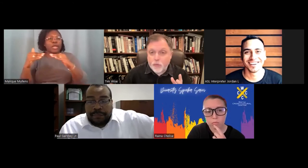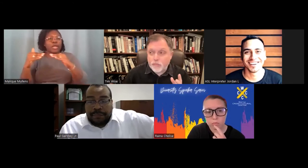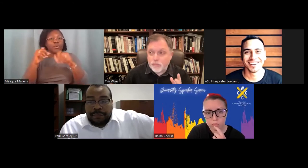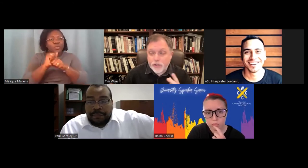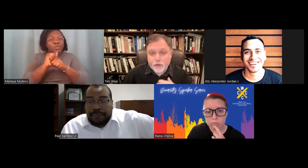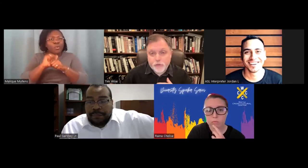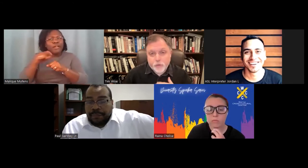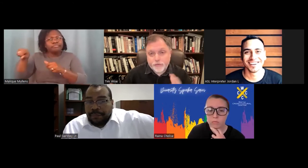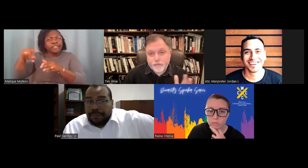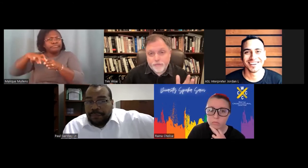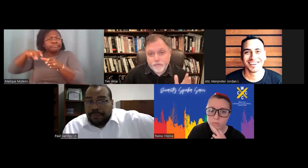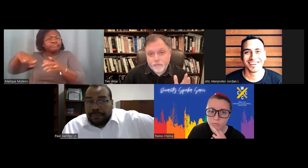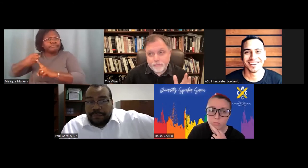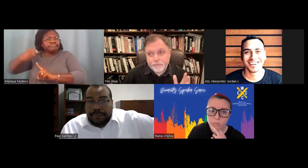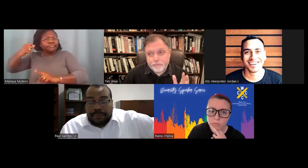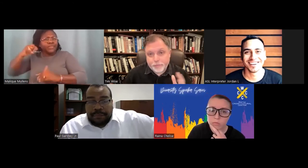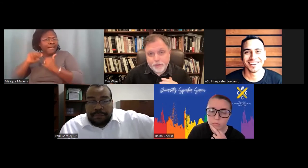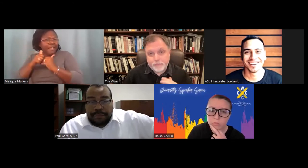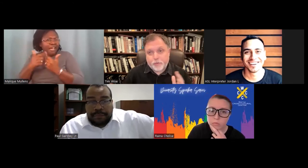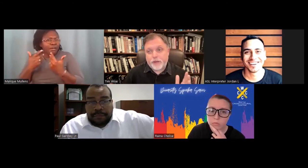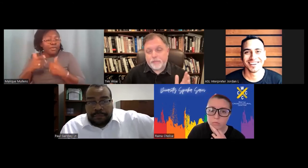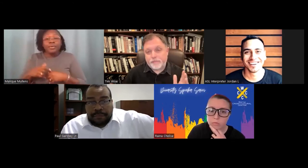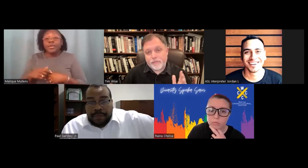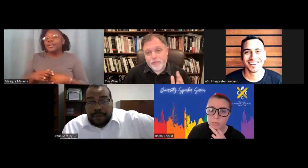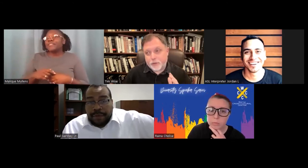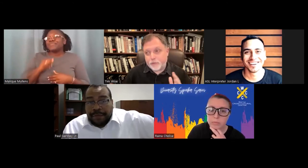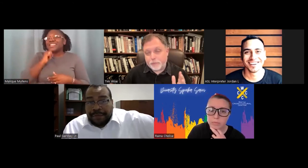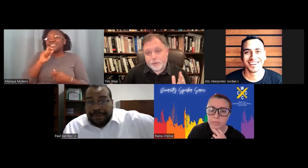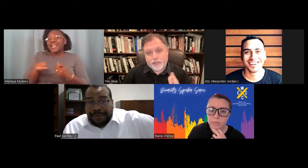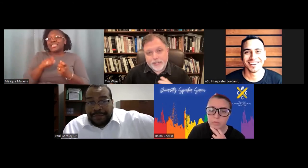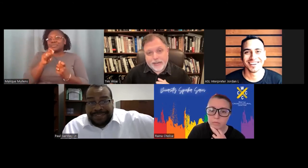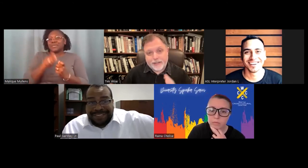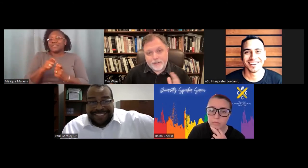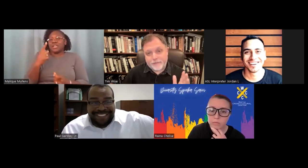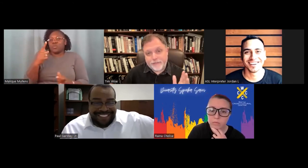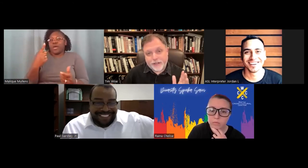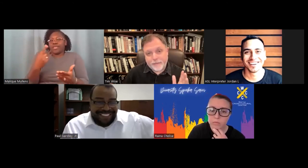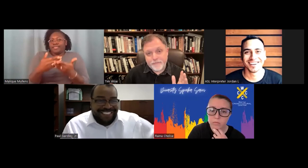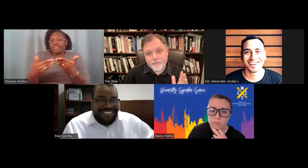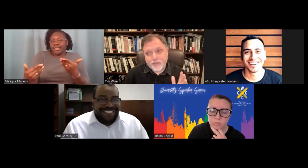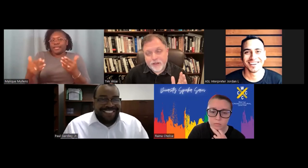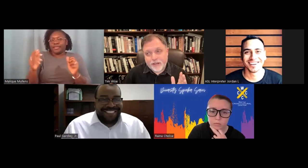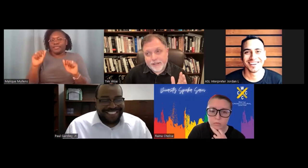no, you know, sort of bullet point, silver bullet kind of